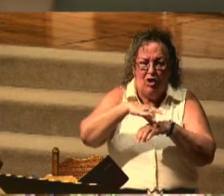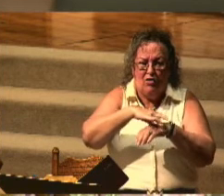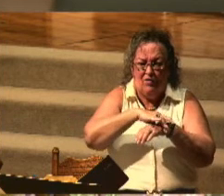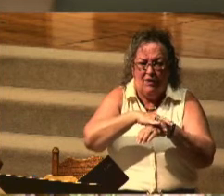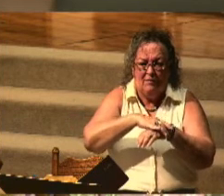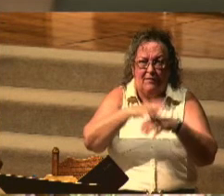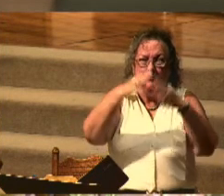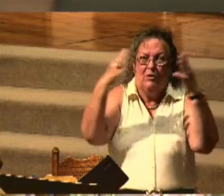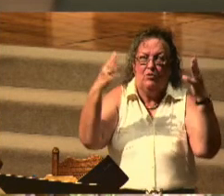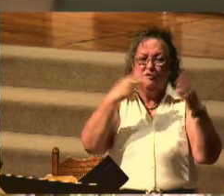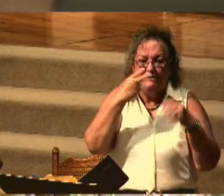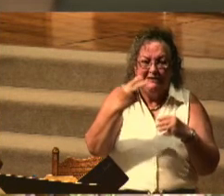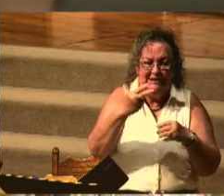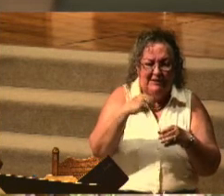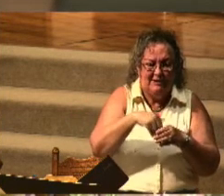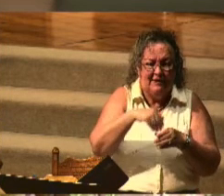cloud."